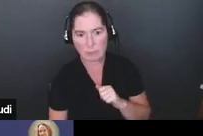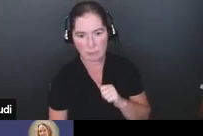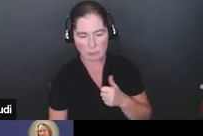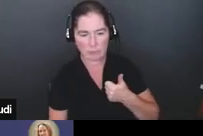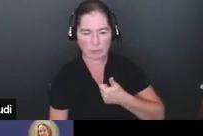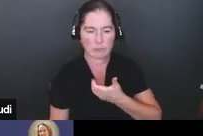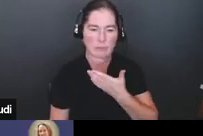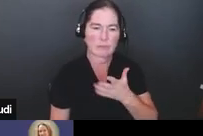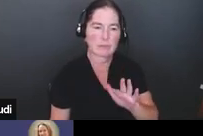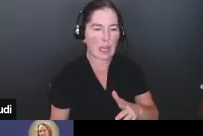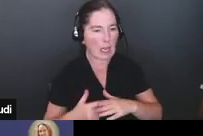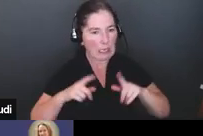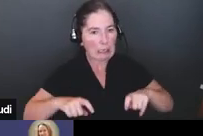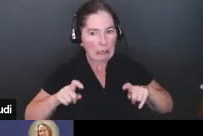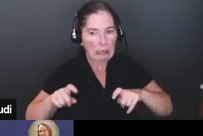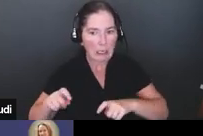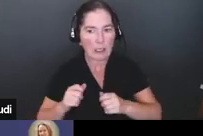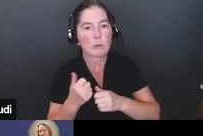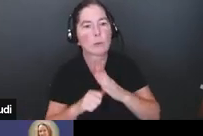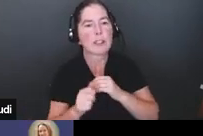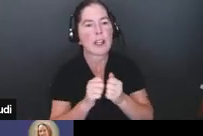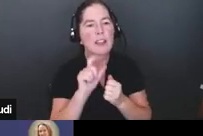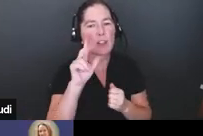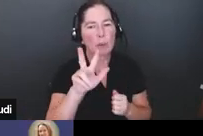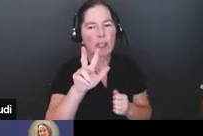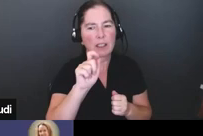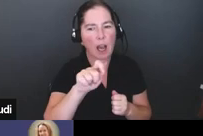Thanks. And I found that just under the 3 dots there.